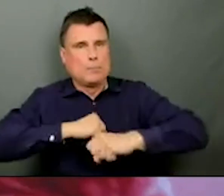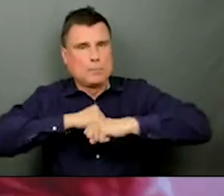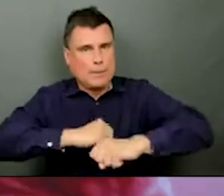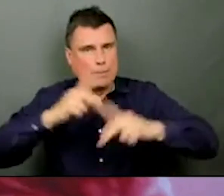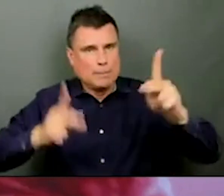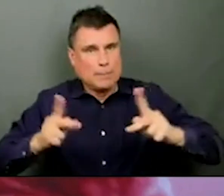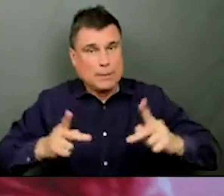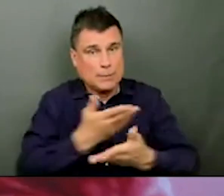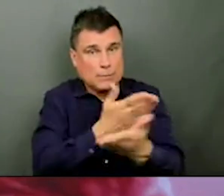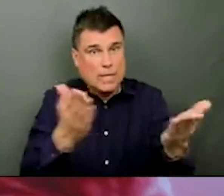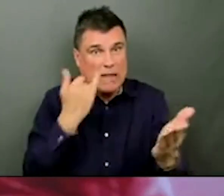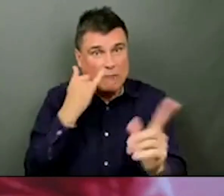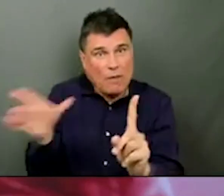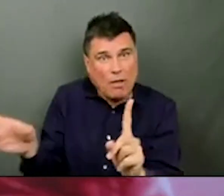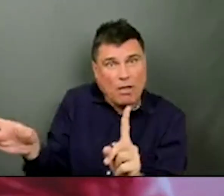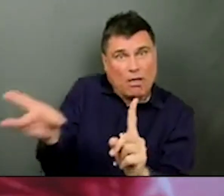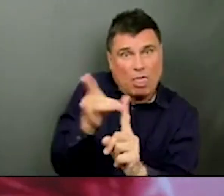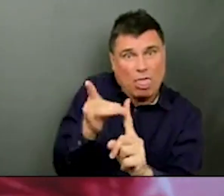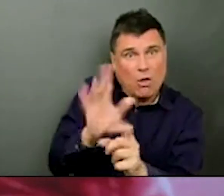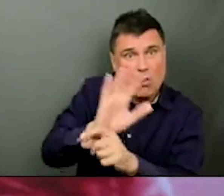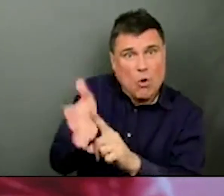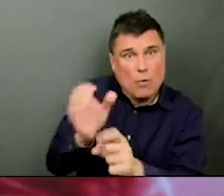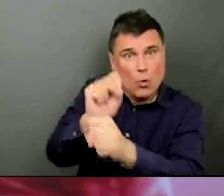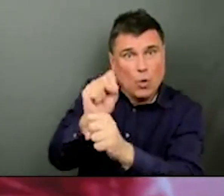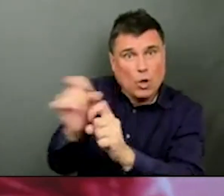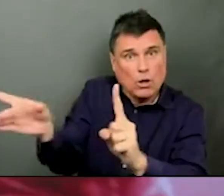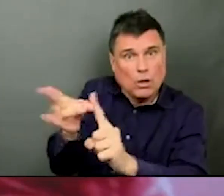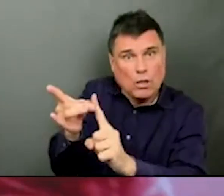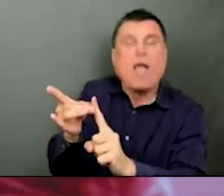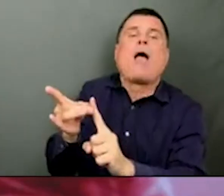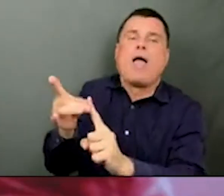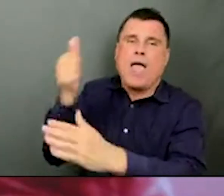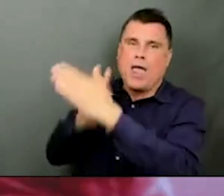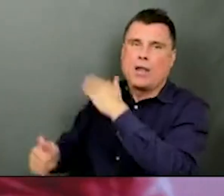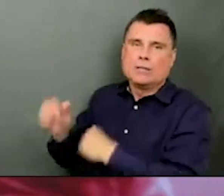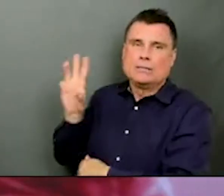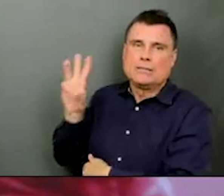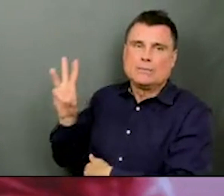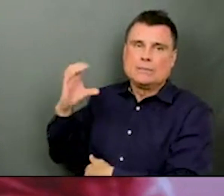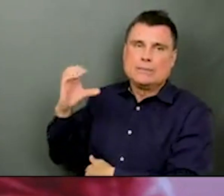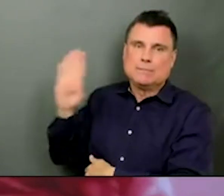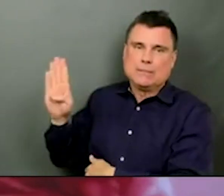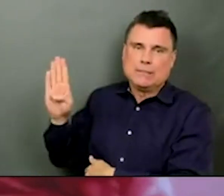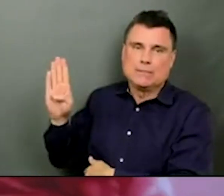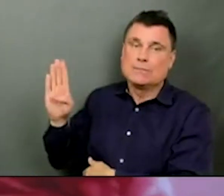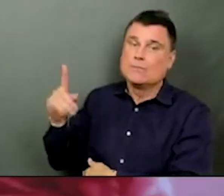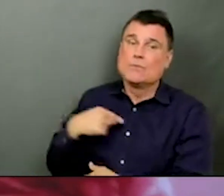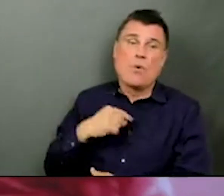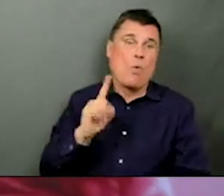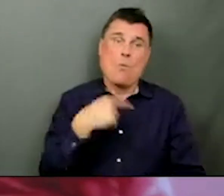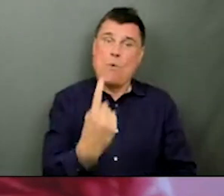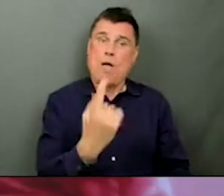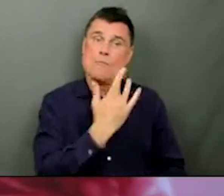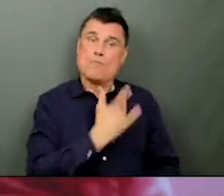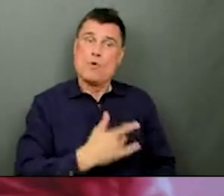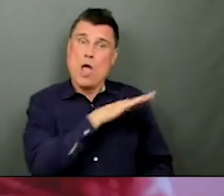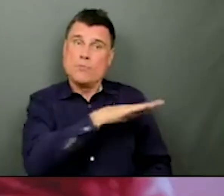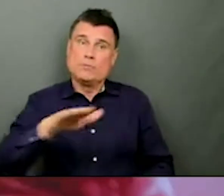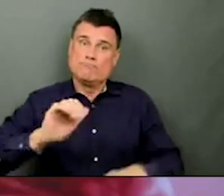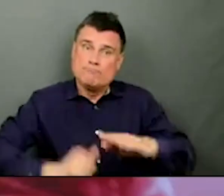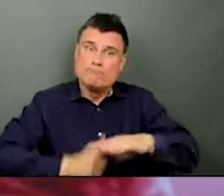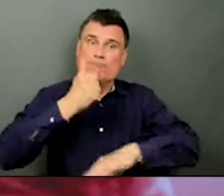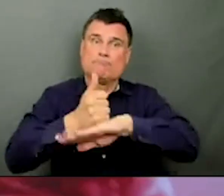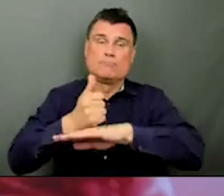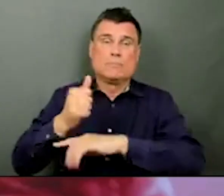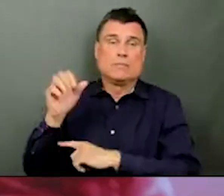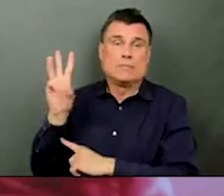workplace. That then becomes a workers' compensation question, the only province in the country to do that as well. I believe that we're circling